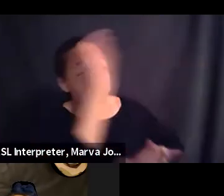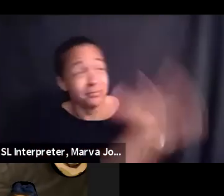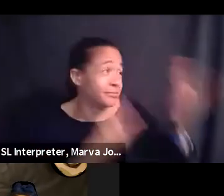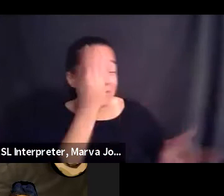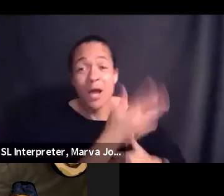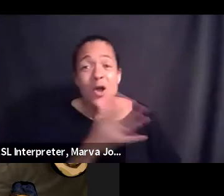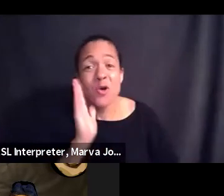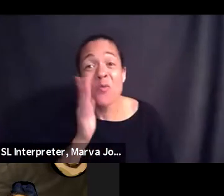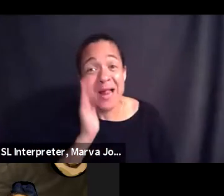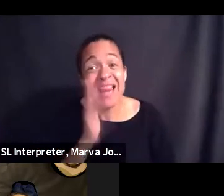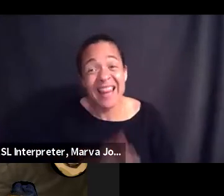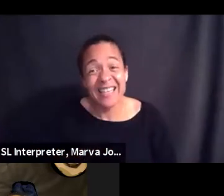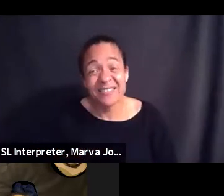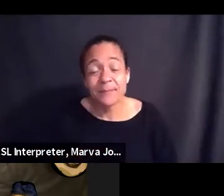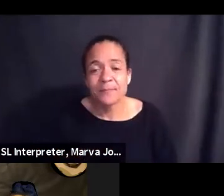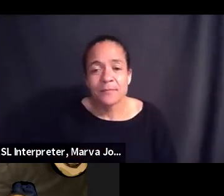So